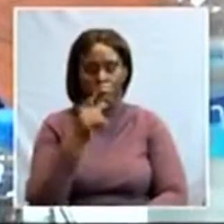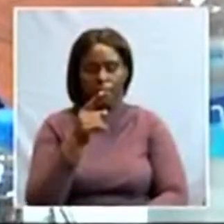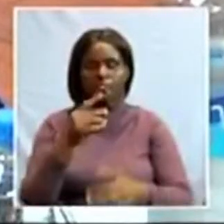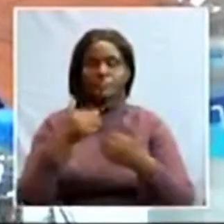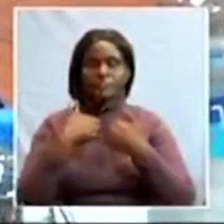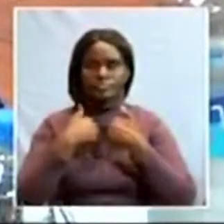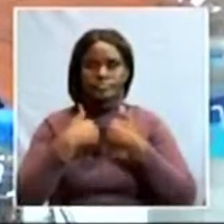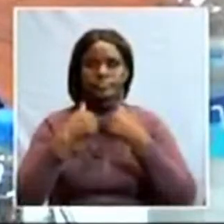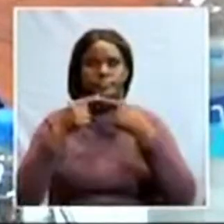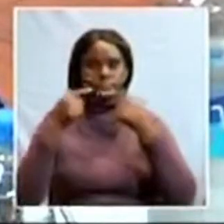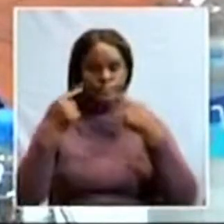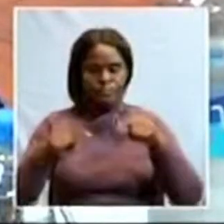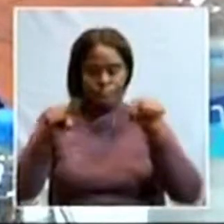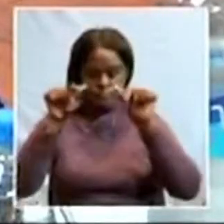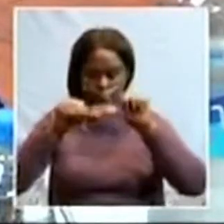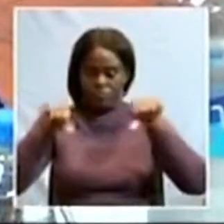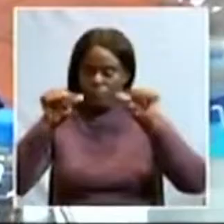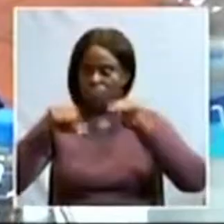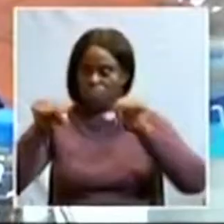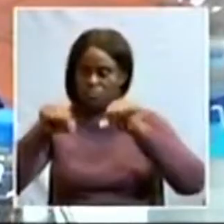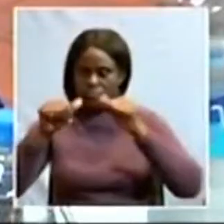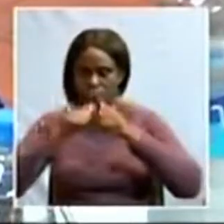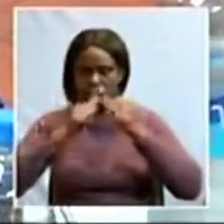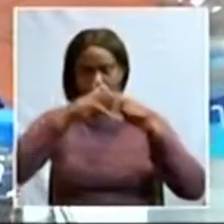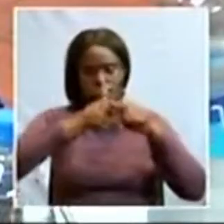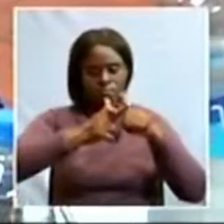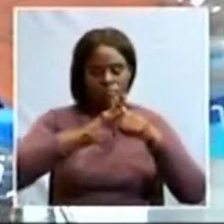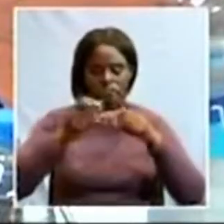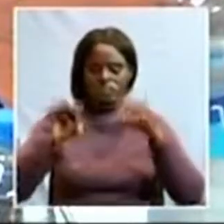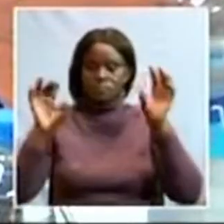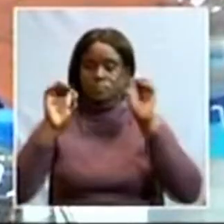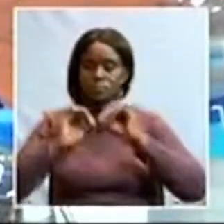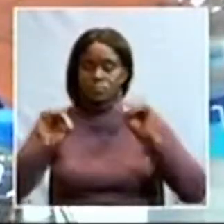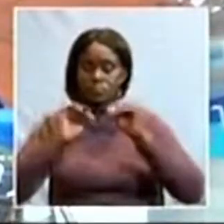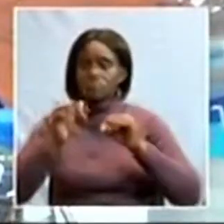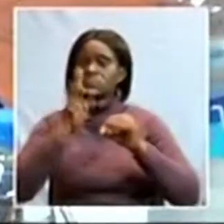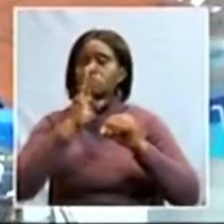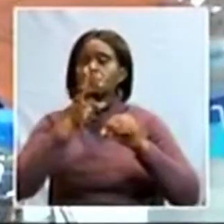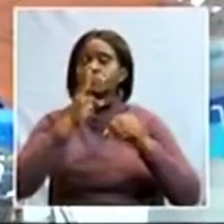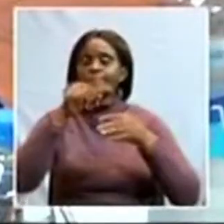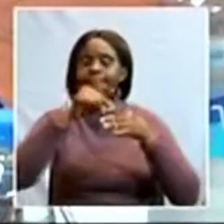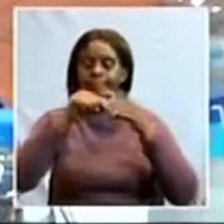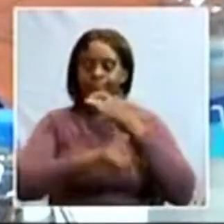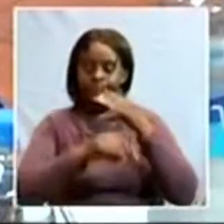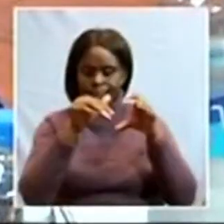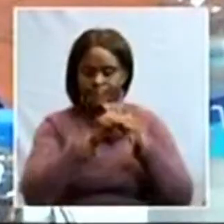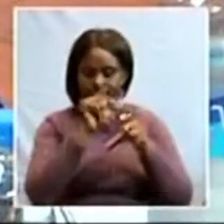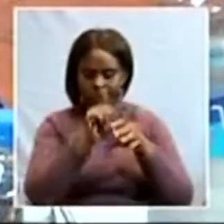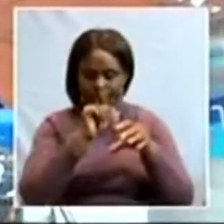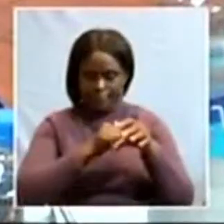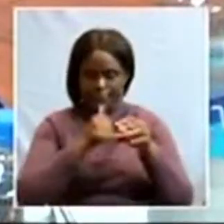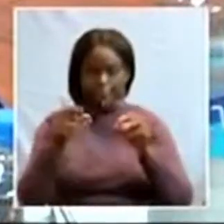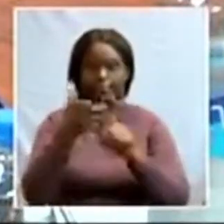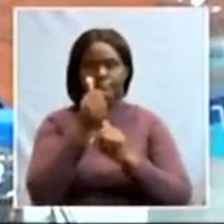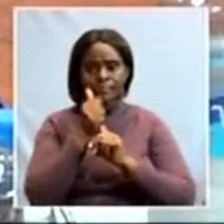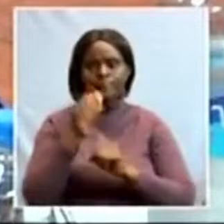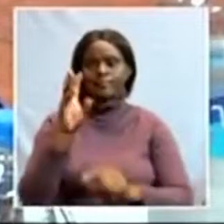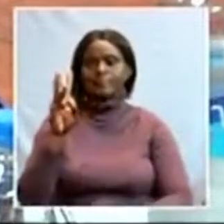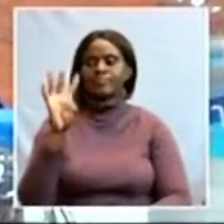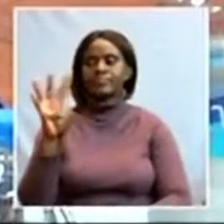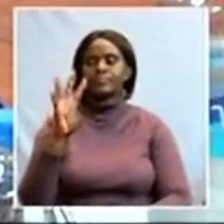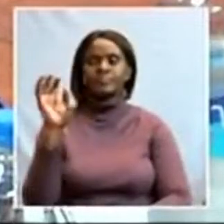conduct assessment and repairing of non-functional bores. On this one, we achieved